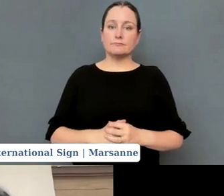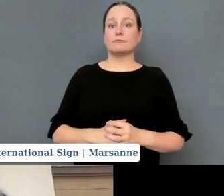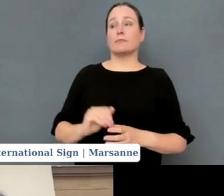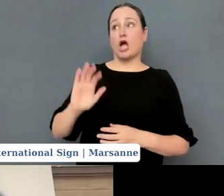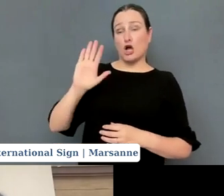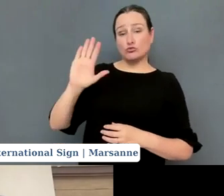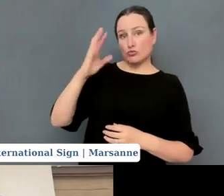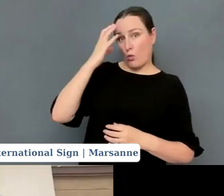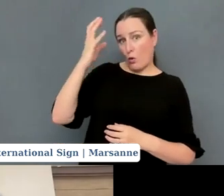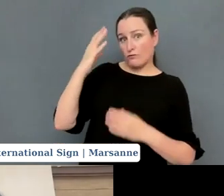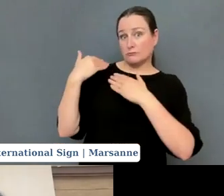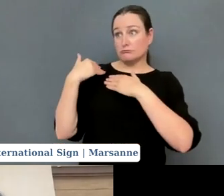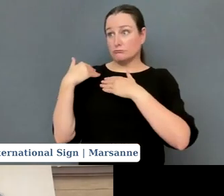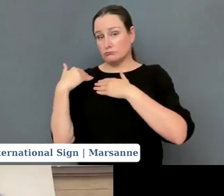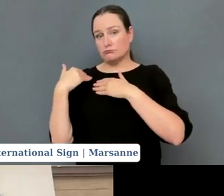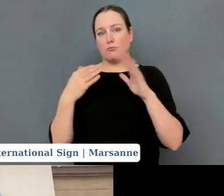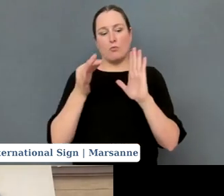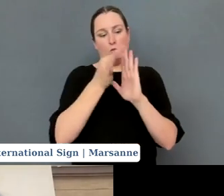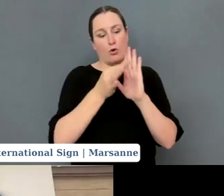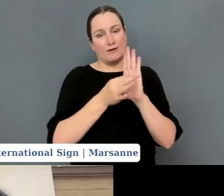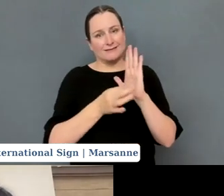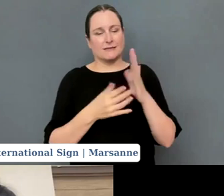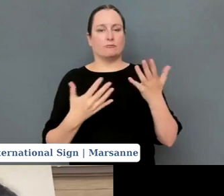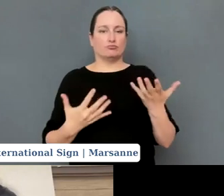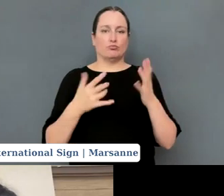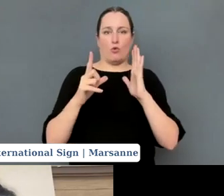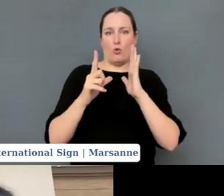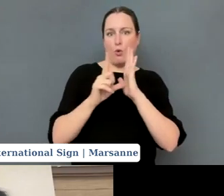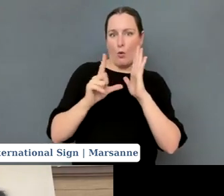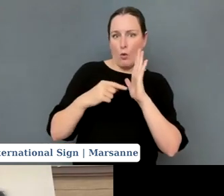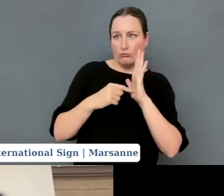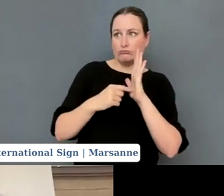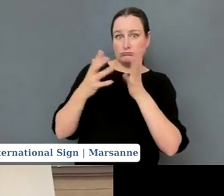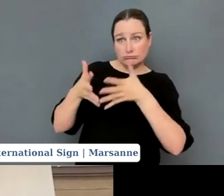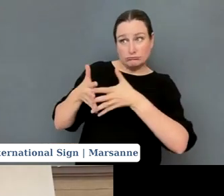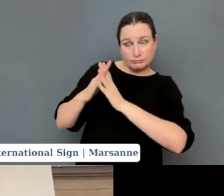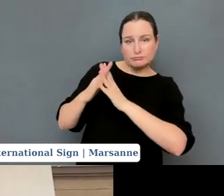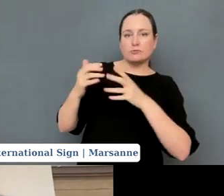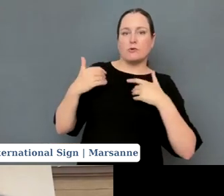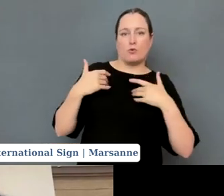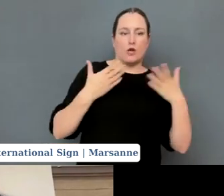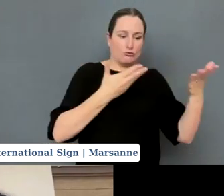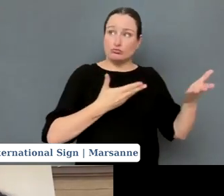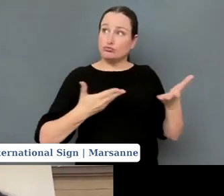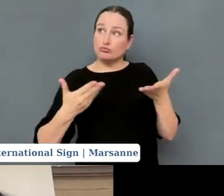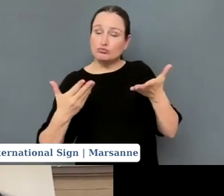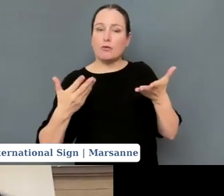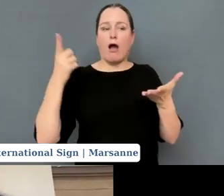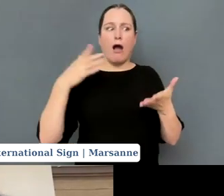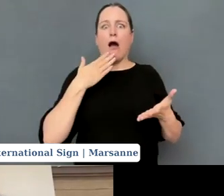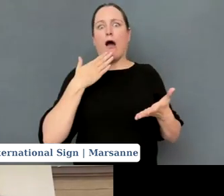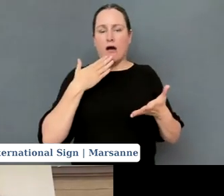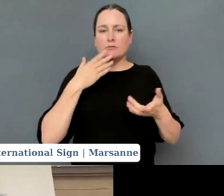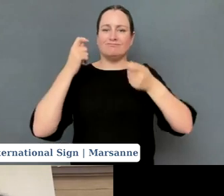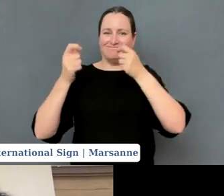policies in making. So I think for our organization where